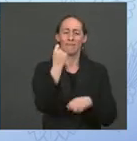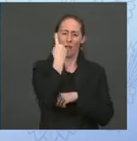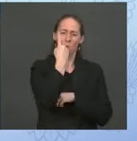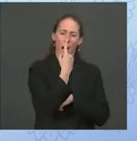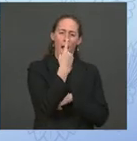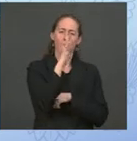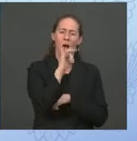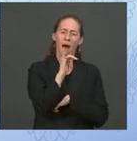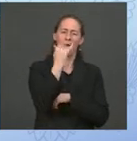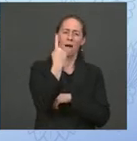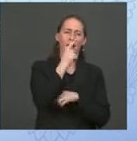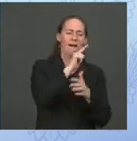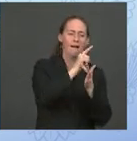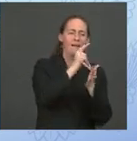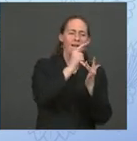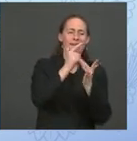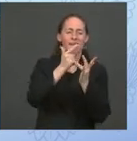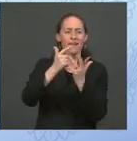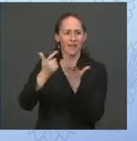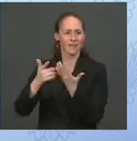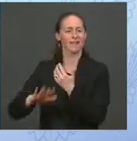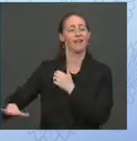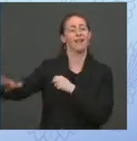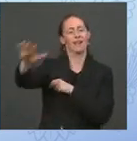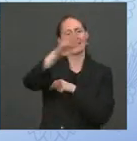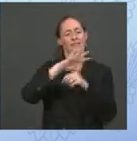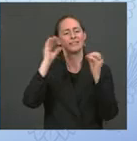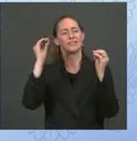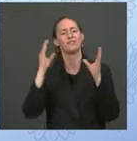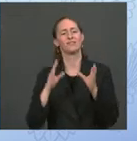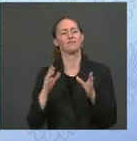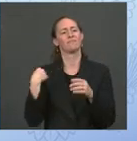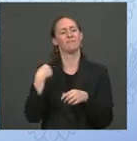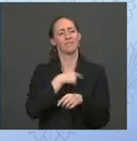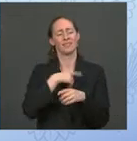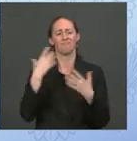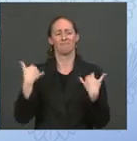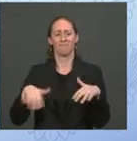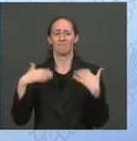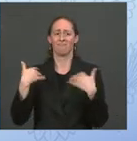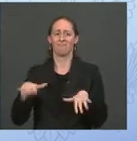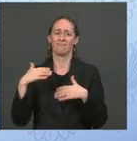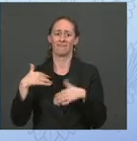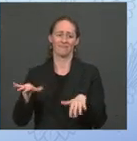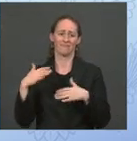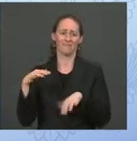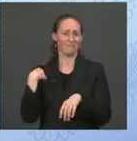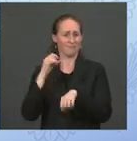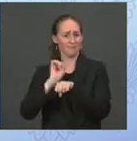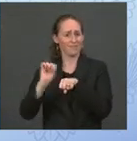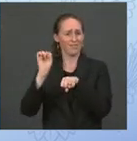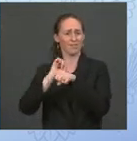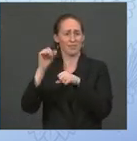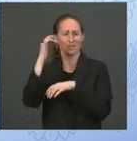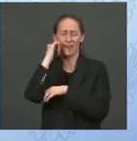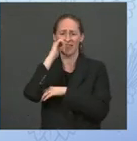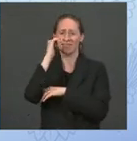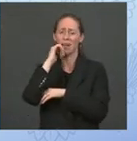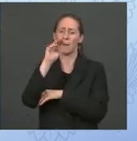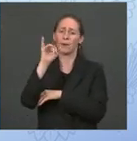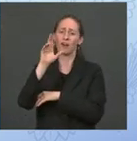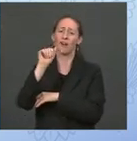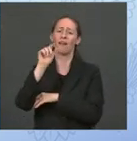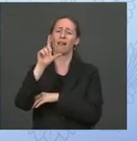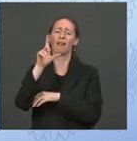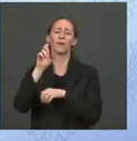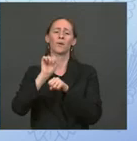teachers everywhere are performing miracles every day. So thank you